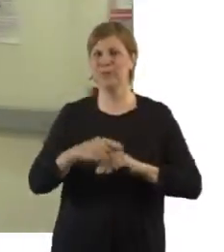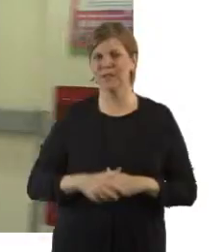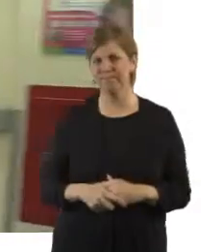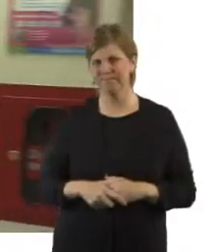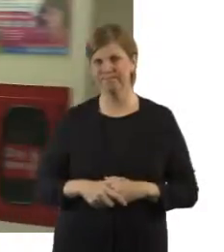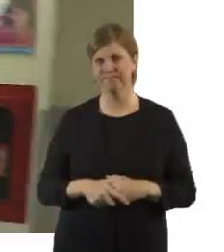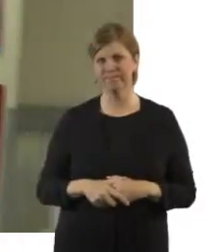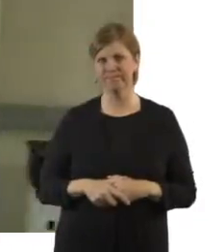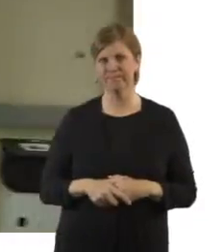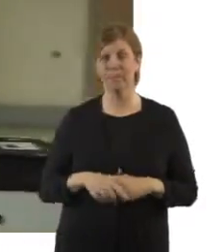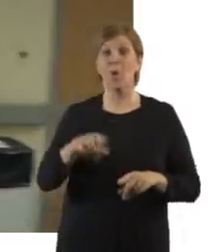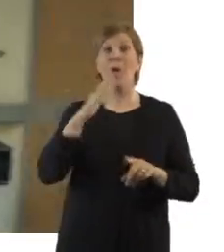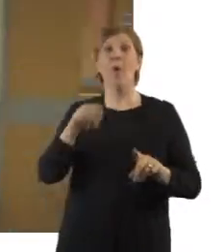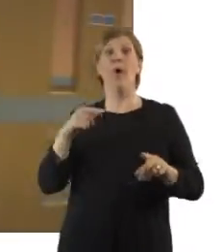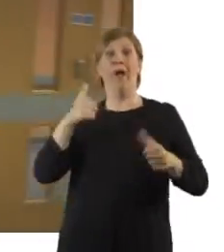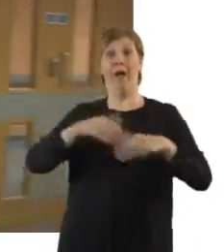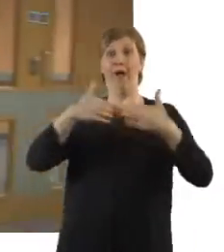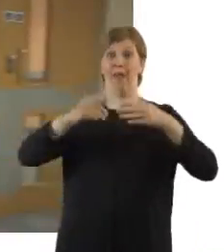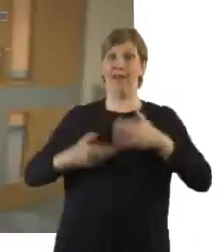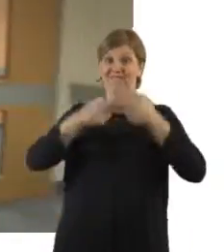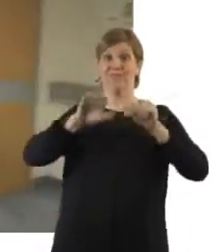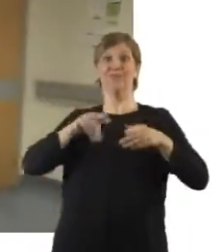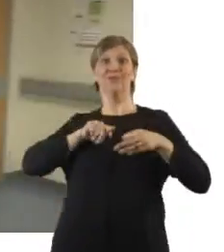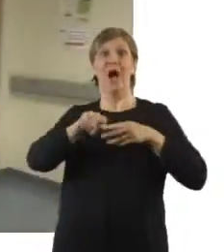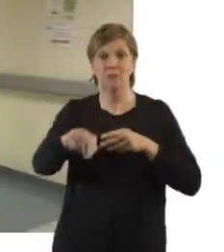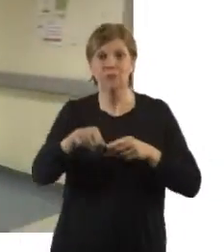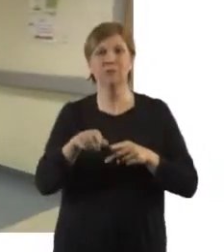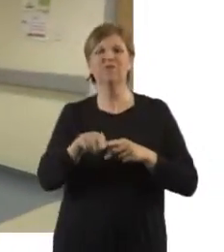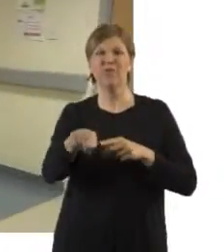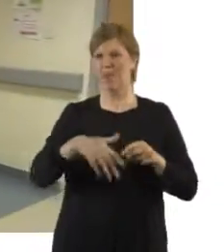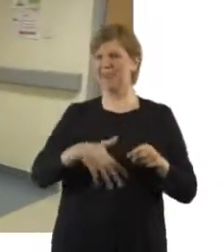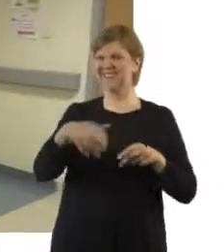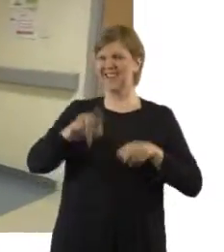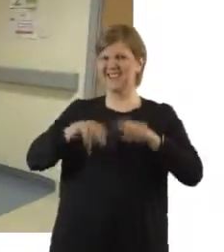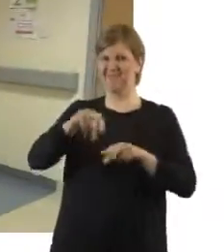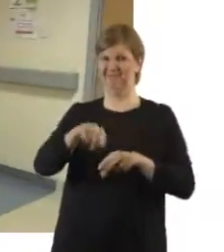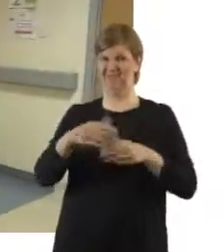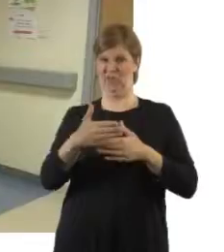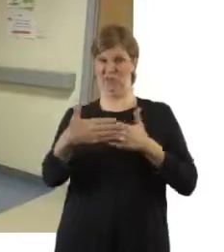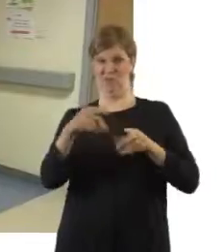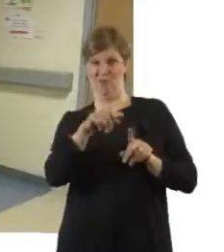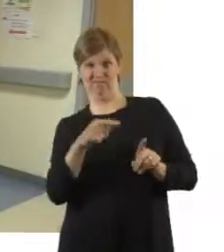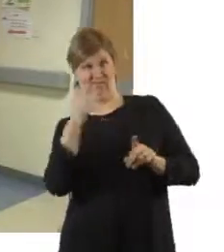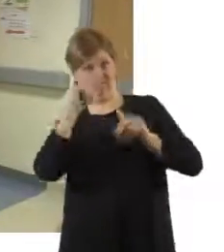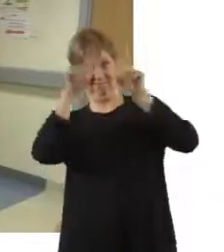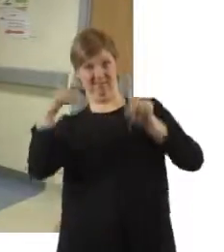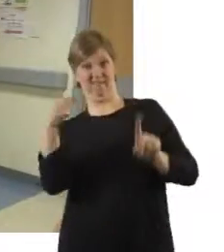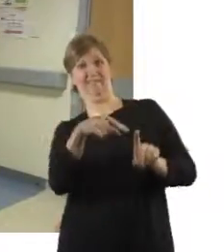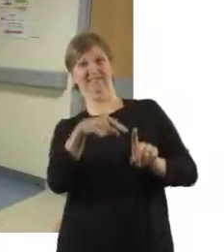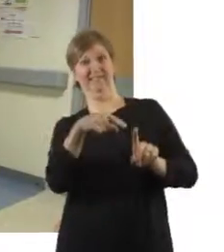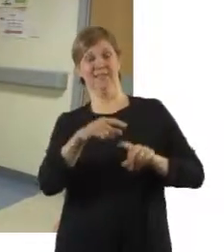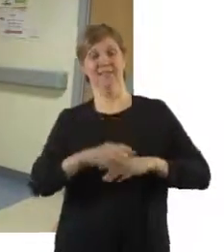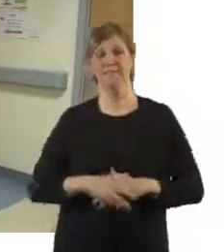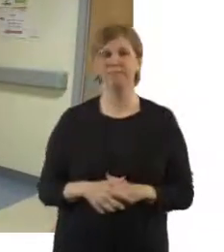When you come out of the lift, you should make your way to maternity assessment through this door and follow the signs.